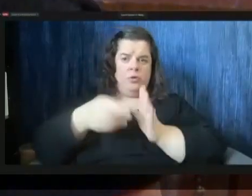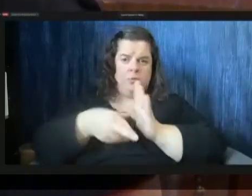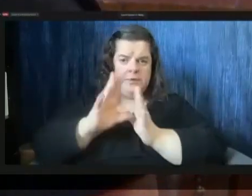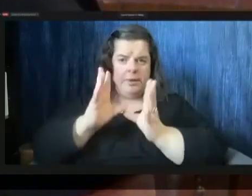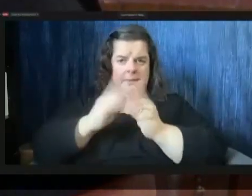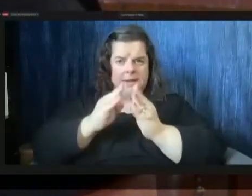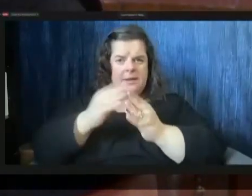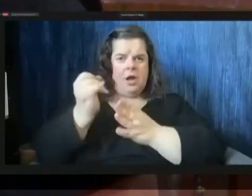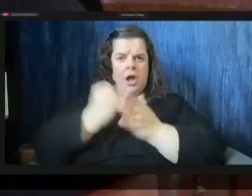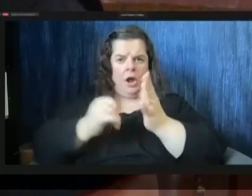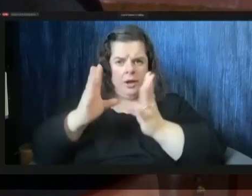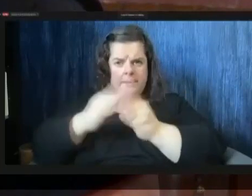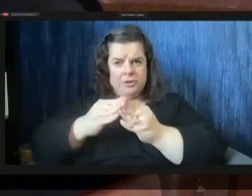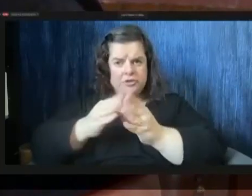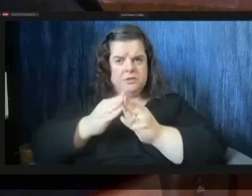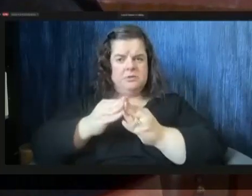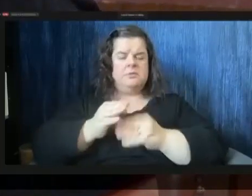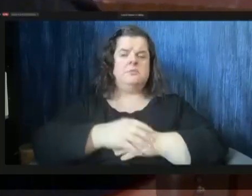commission.